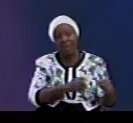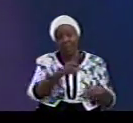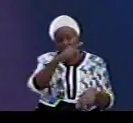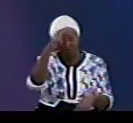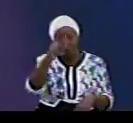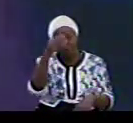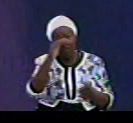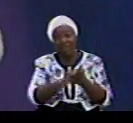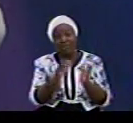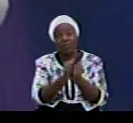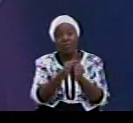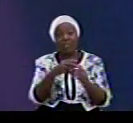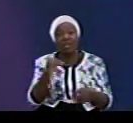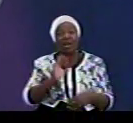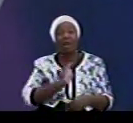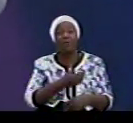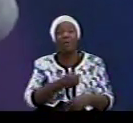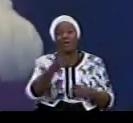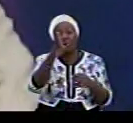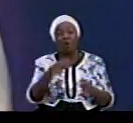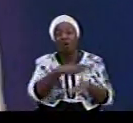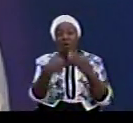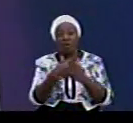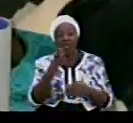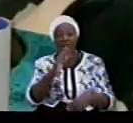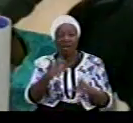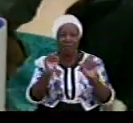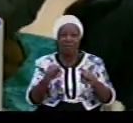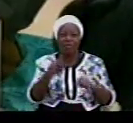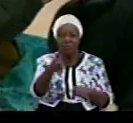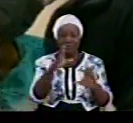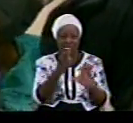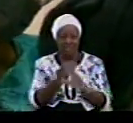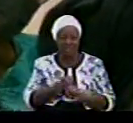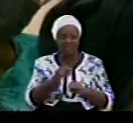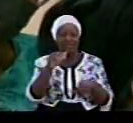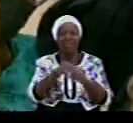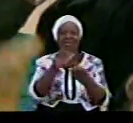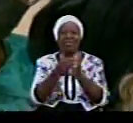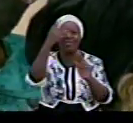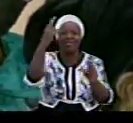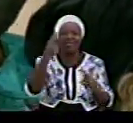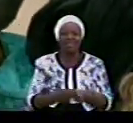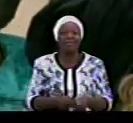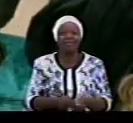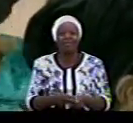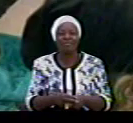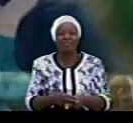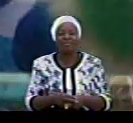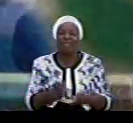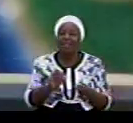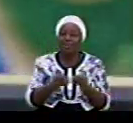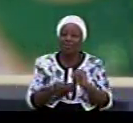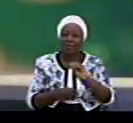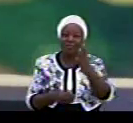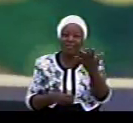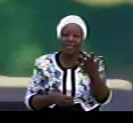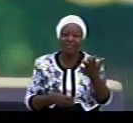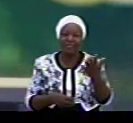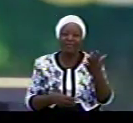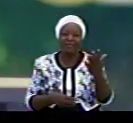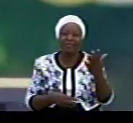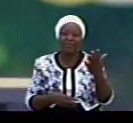things are possible, you receive in Jesus' name. Number five,